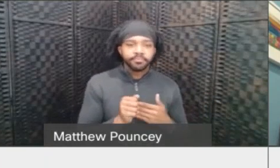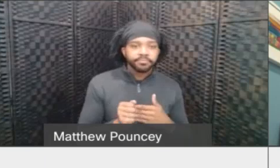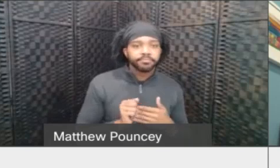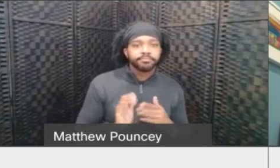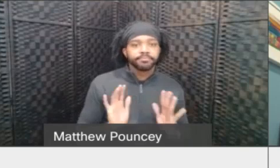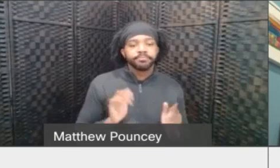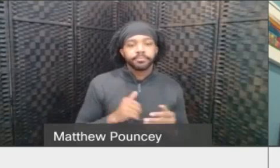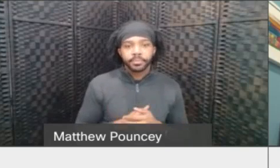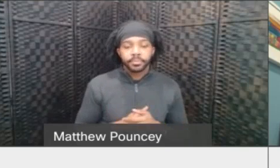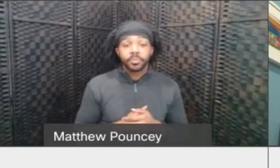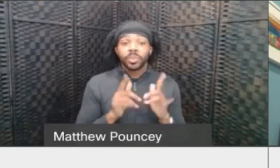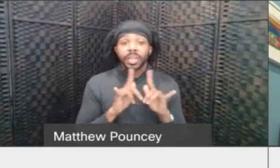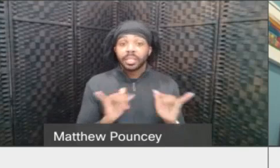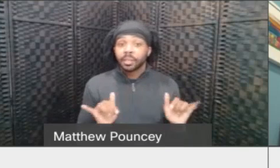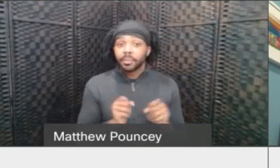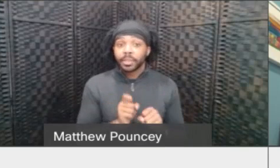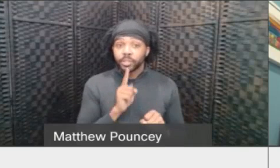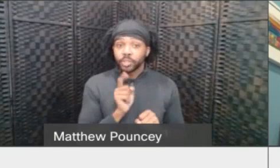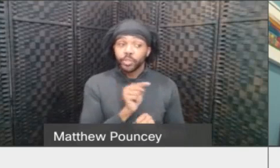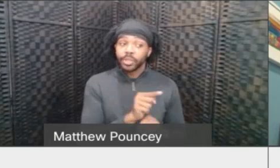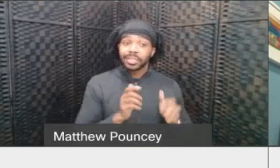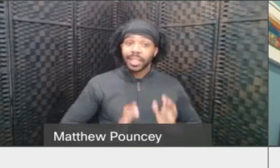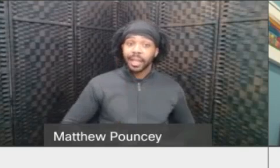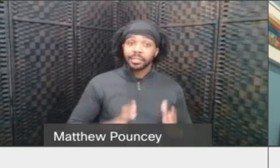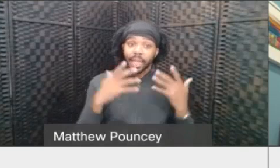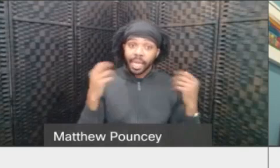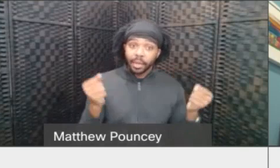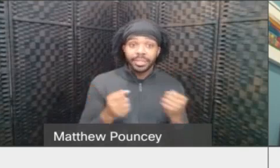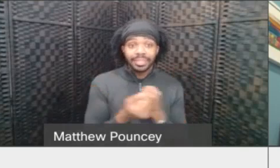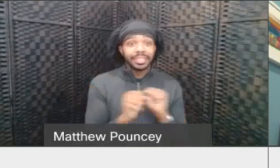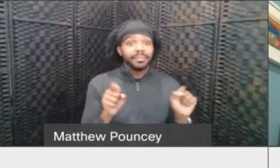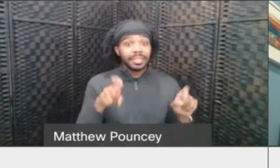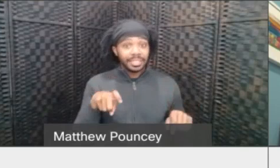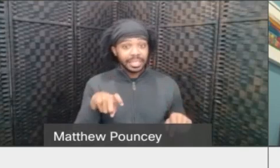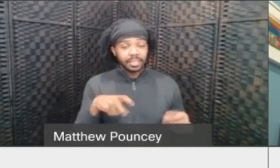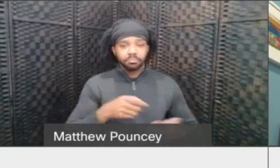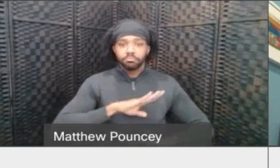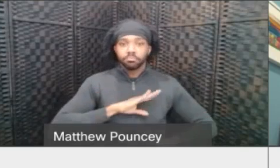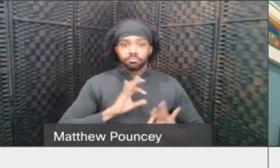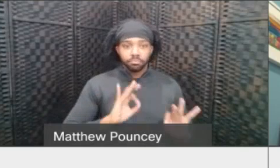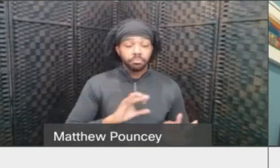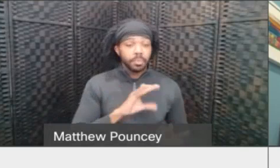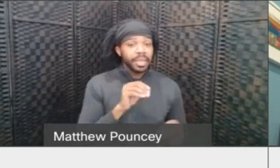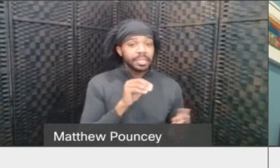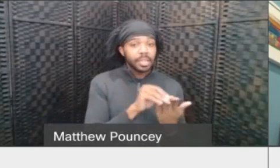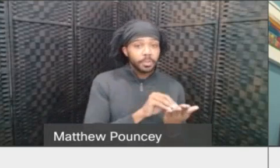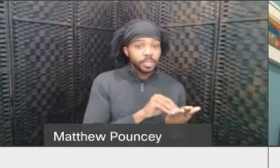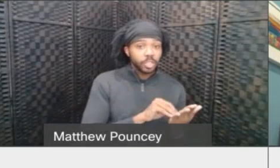while ensuring that the person's health and safety needs were met and that documentation should be